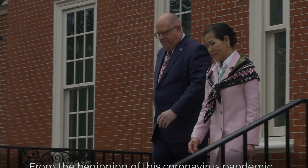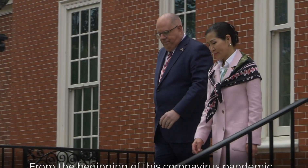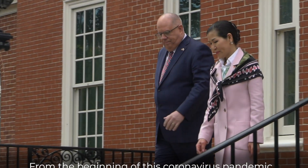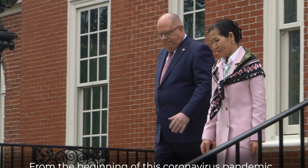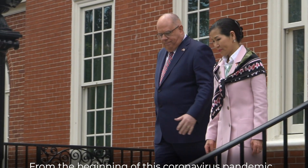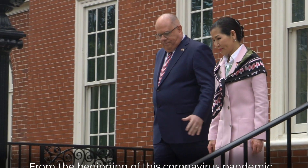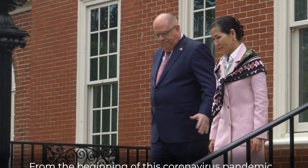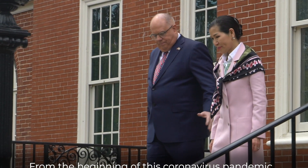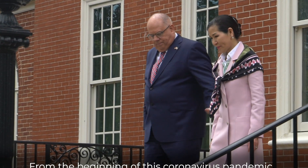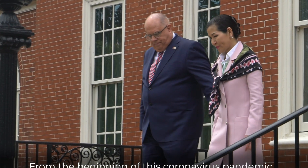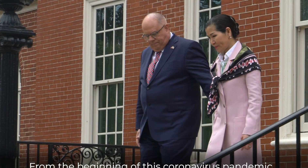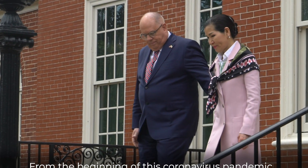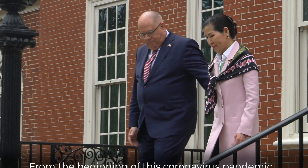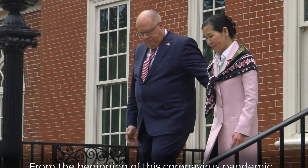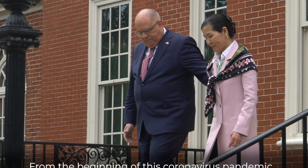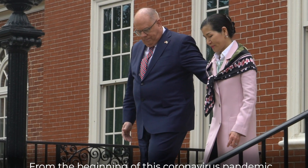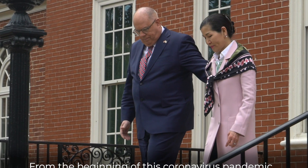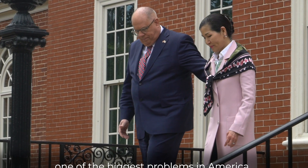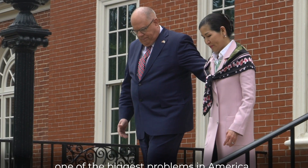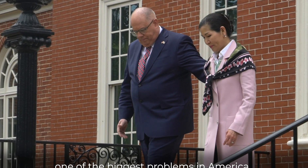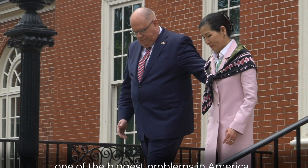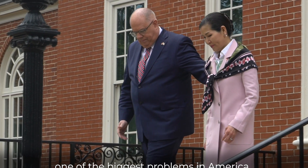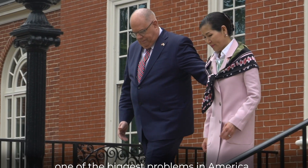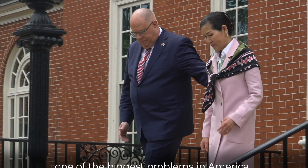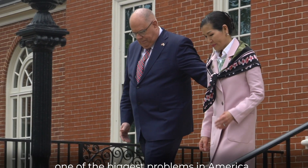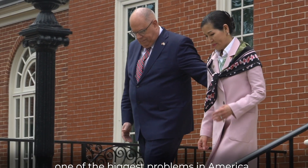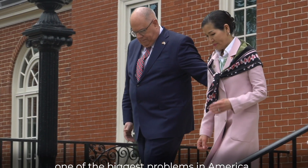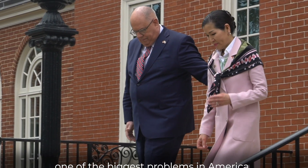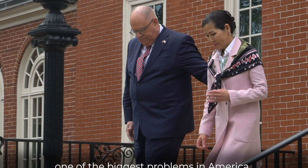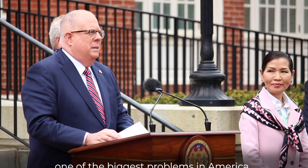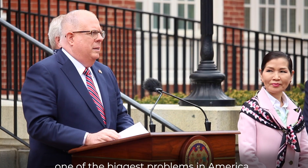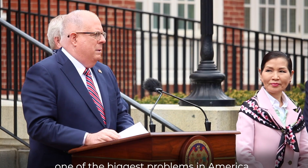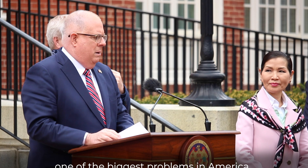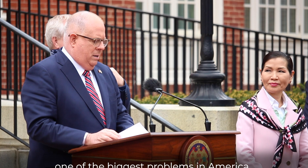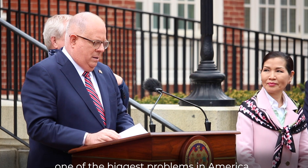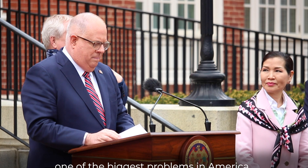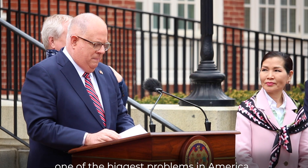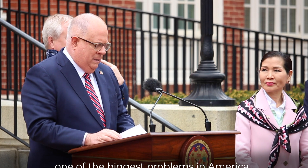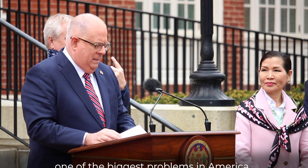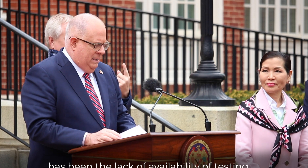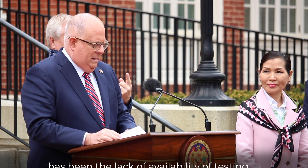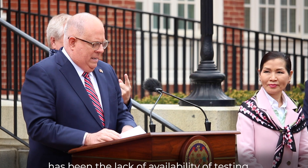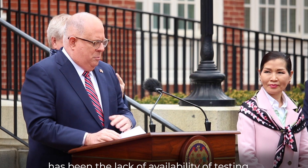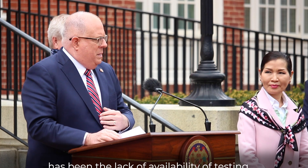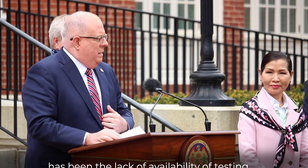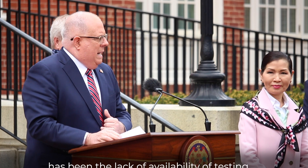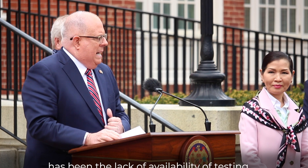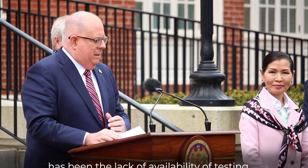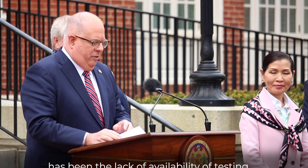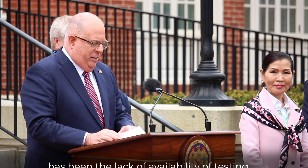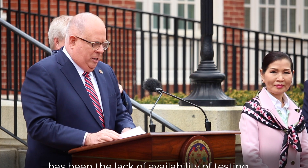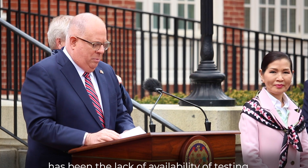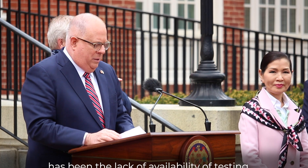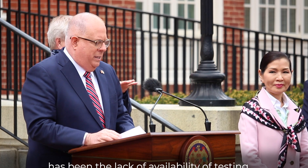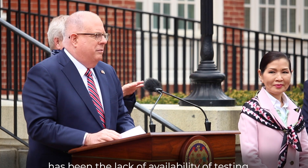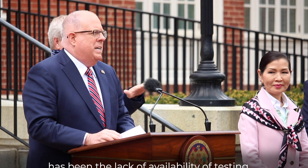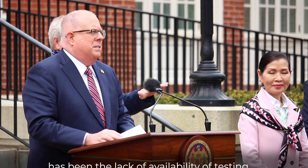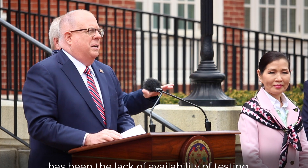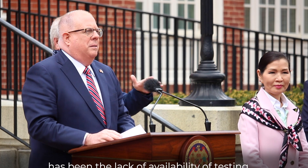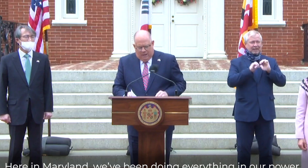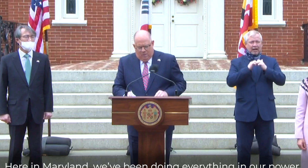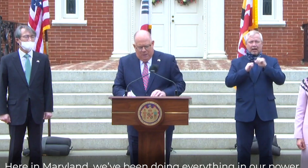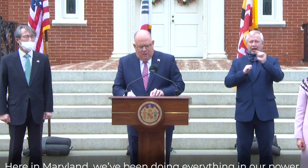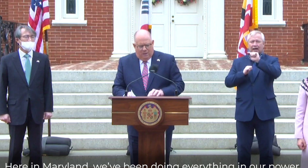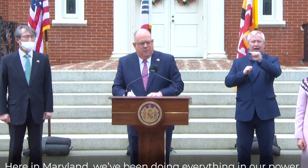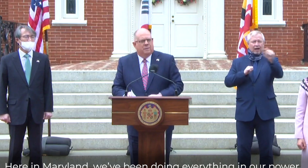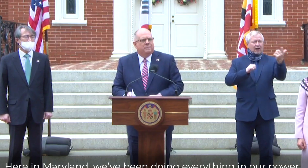From the beginning of this coronavirus pandemic, one of the biggest problems in America has been the lack of availability of